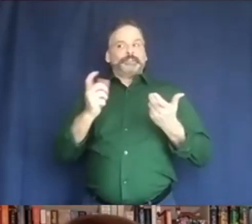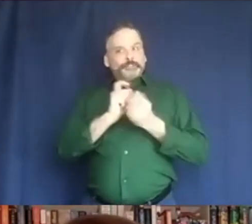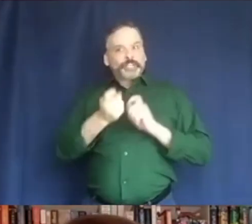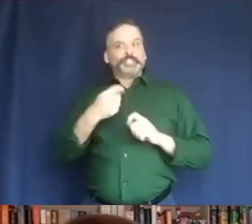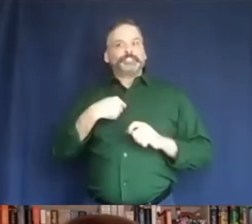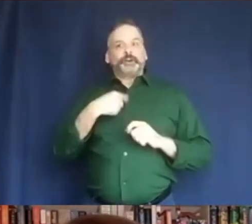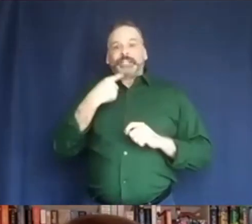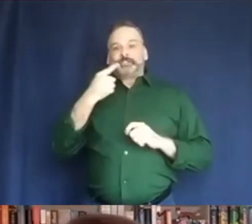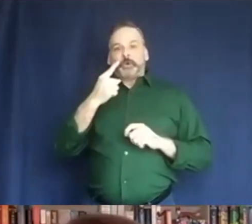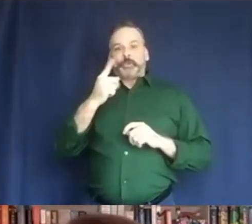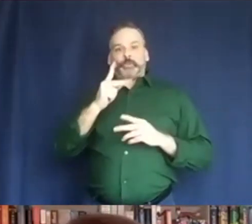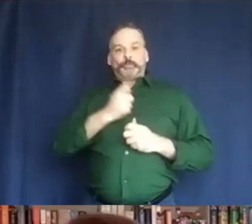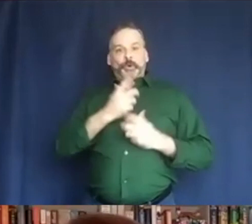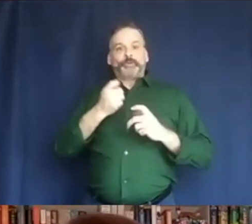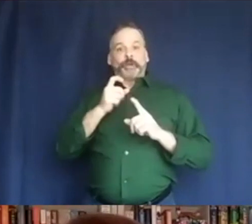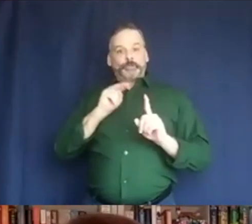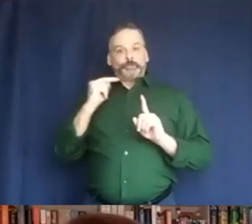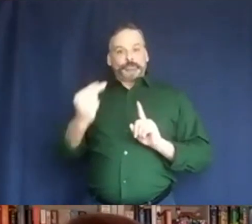told the poem from the perspective of,